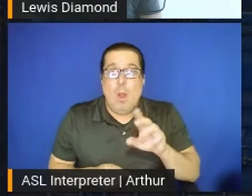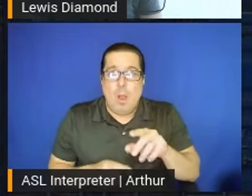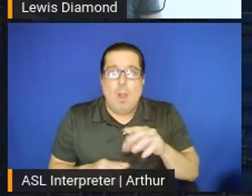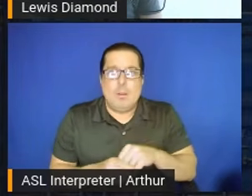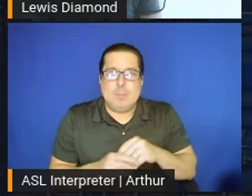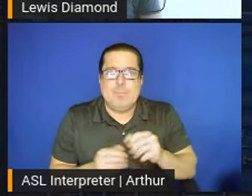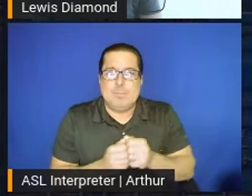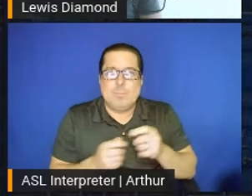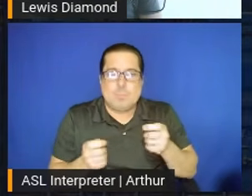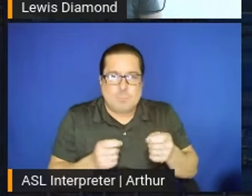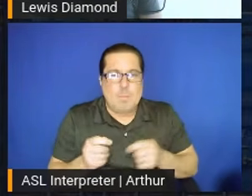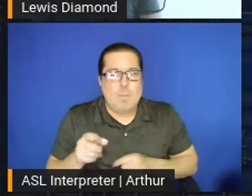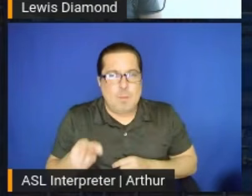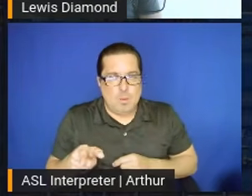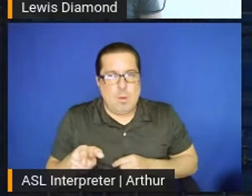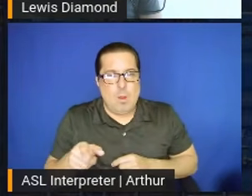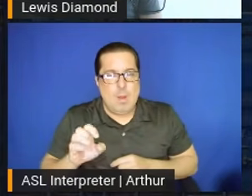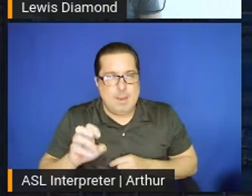controller.